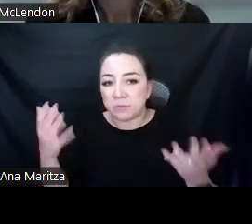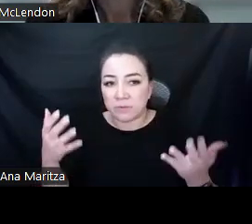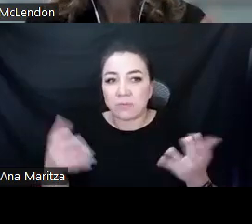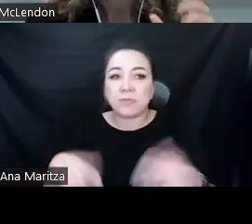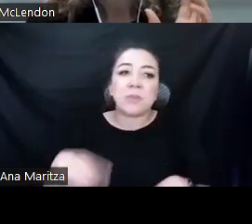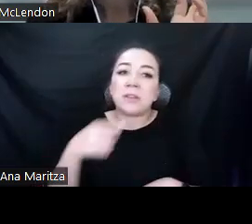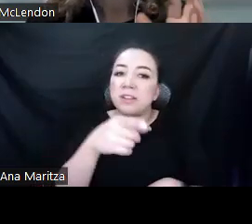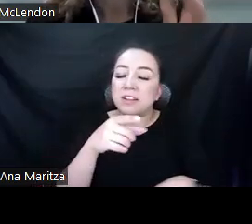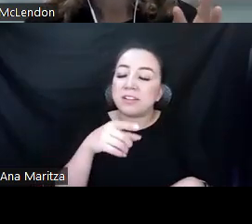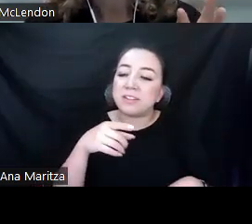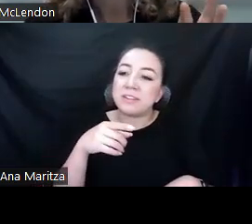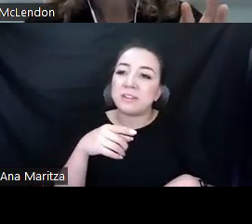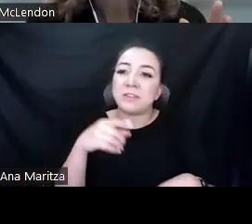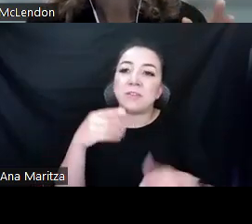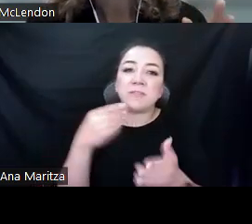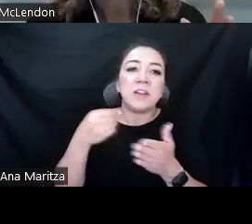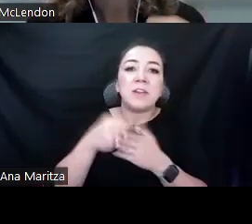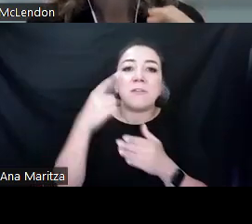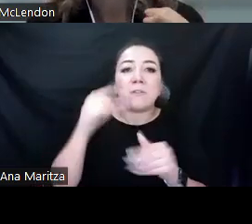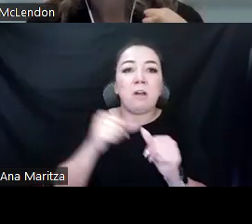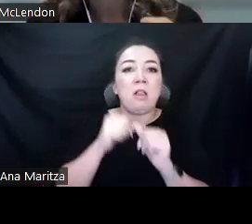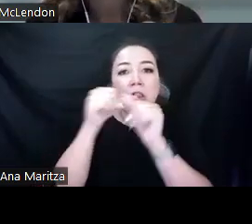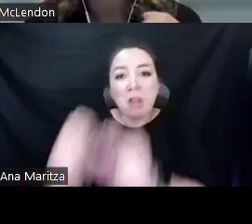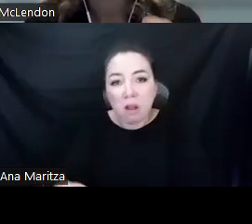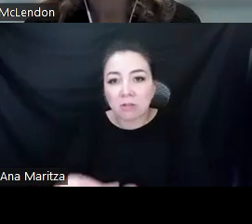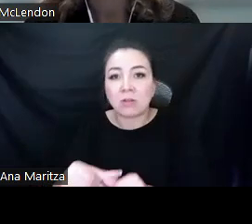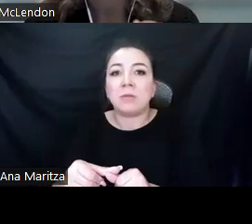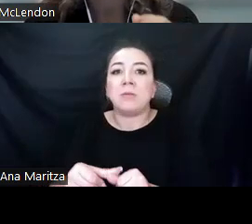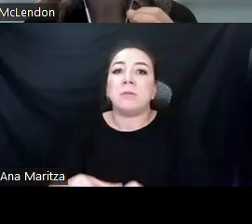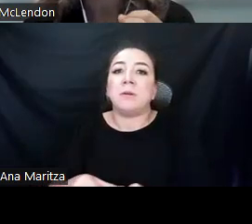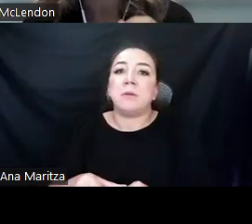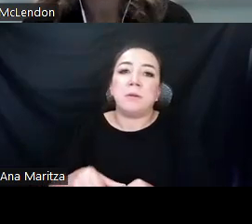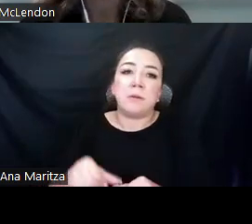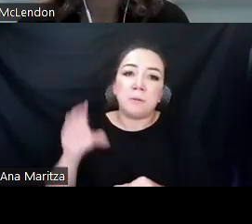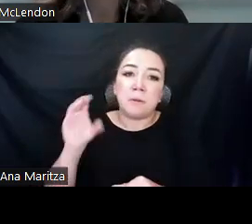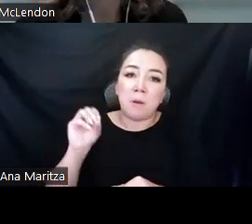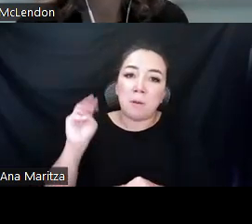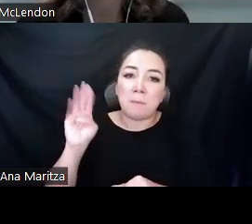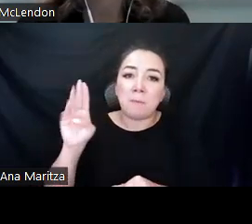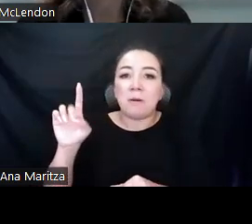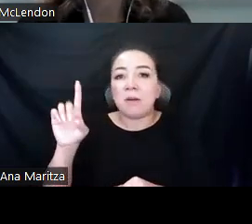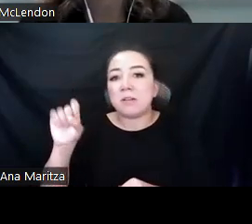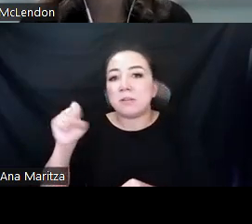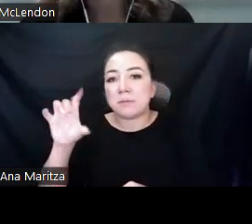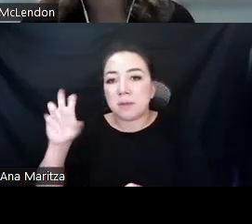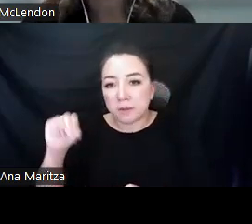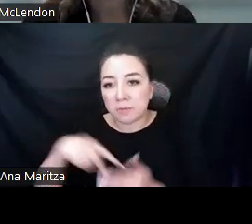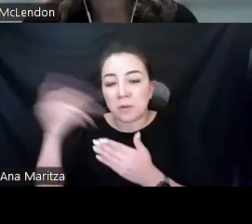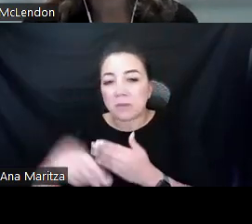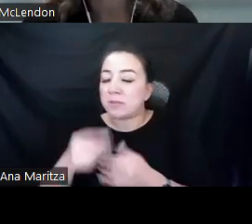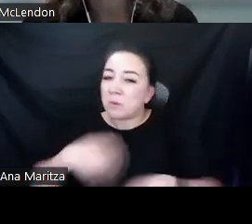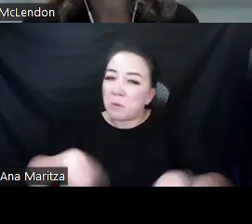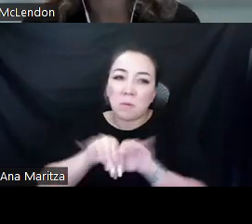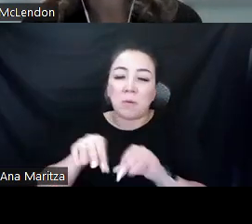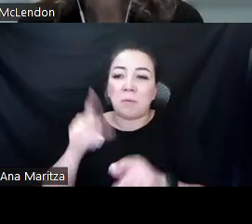which is going to talk about funding for the long-term care ombudsman program, such an important program, as I mentioned earlier, about the percentage of our folks who are living